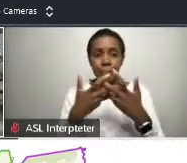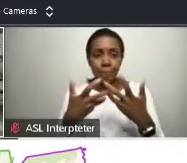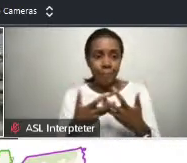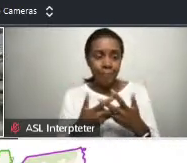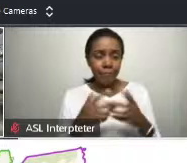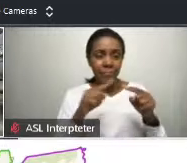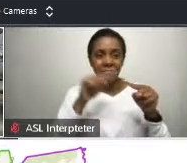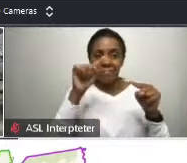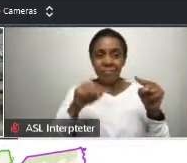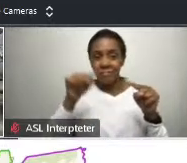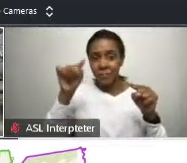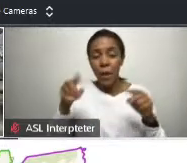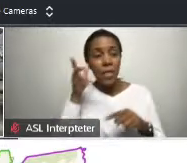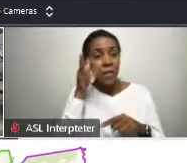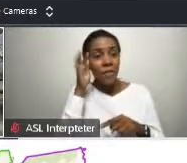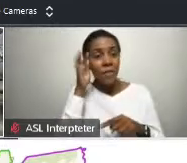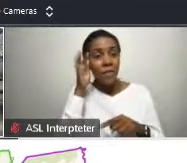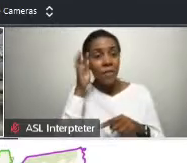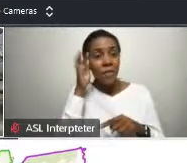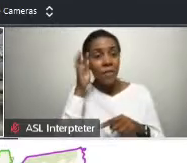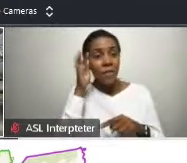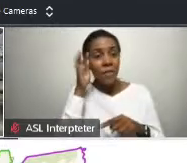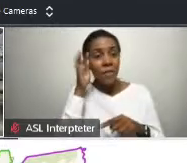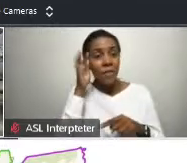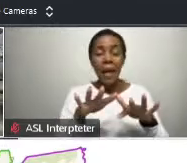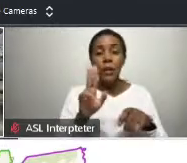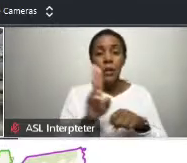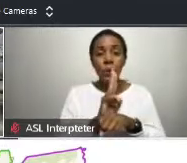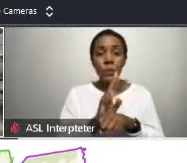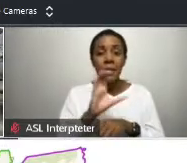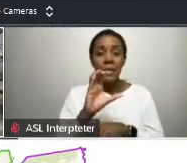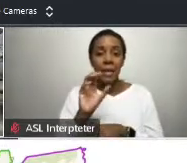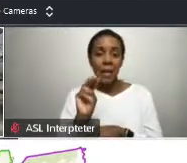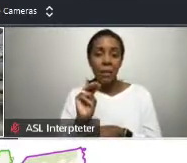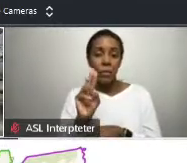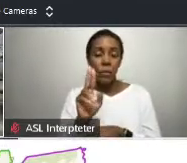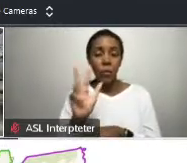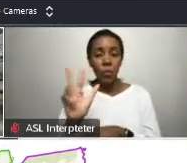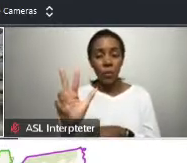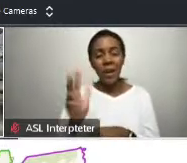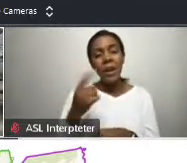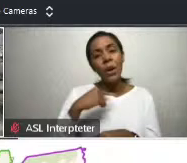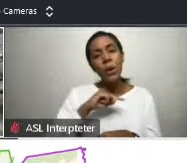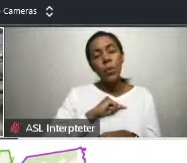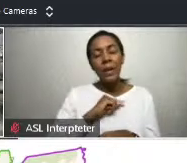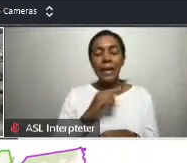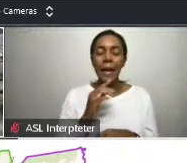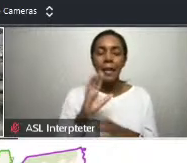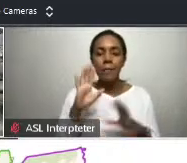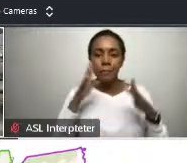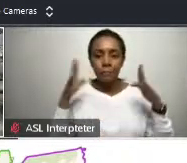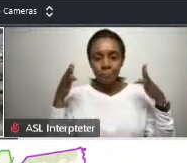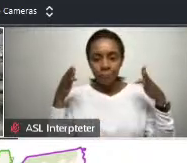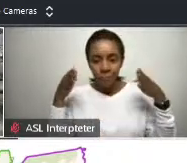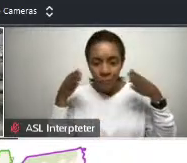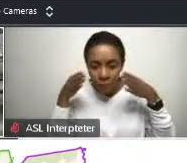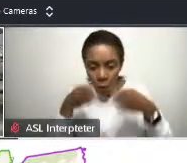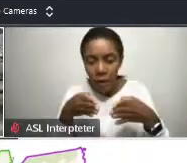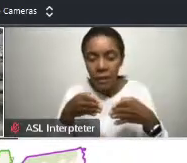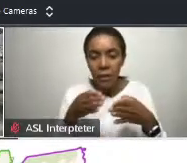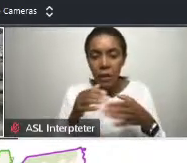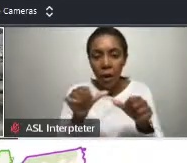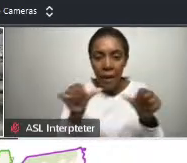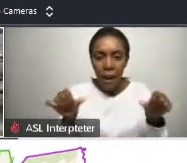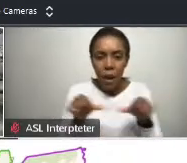use and CMU3. We sort of honed our sights on anchors that were those